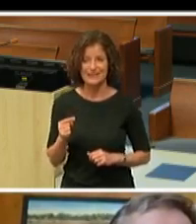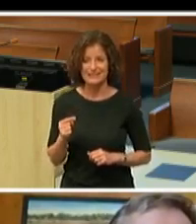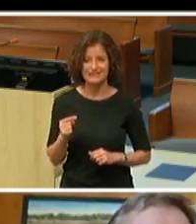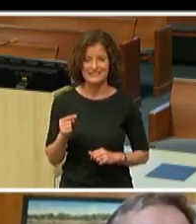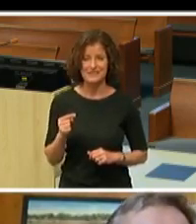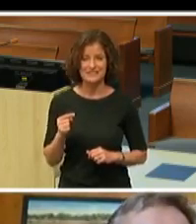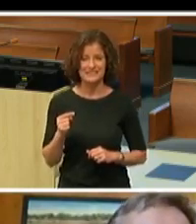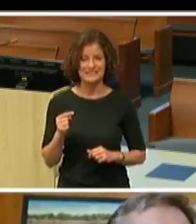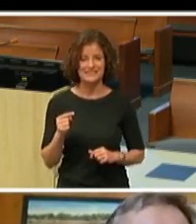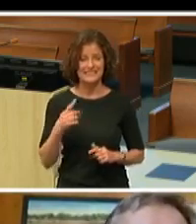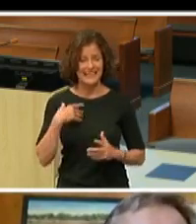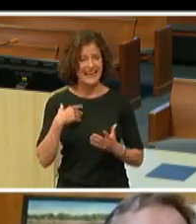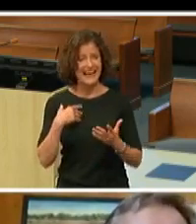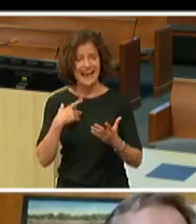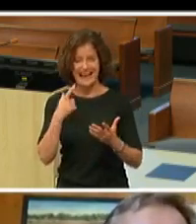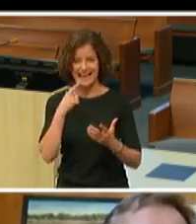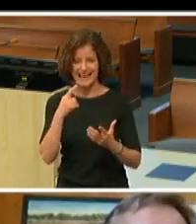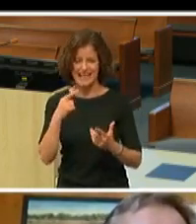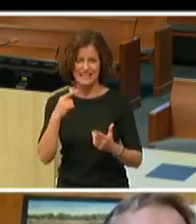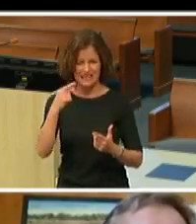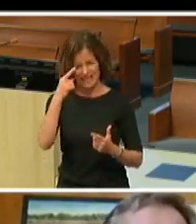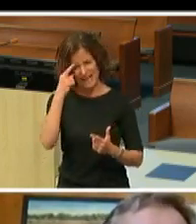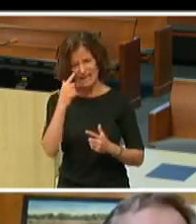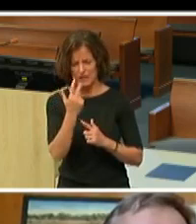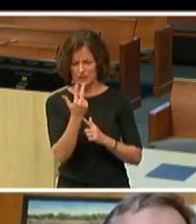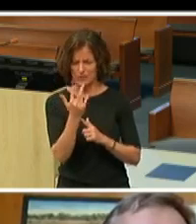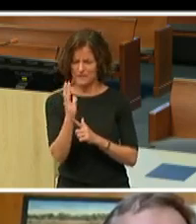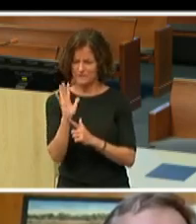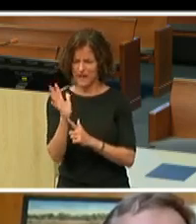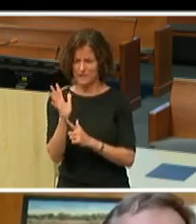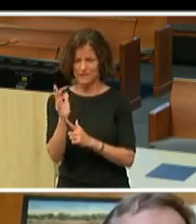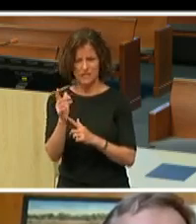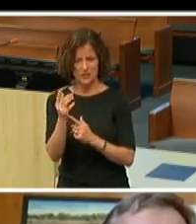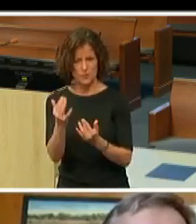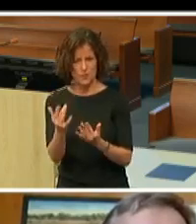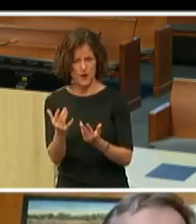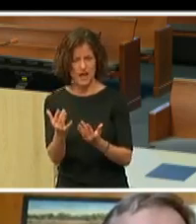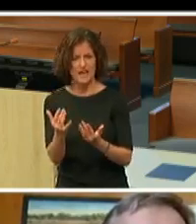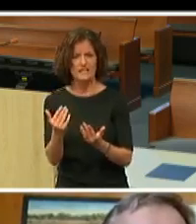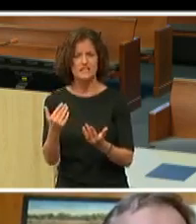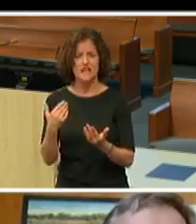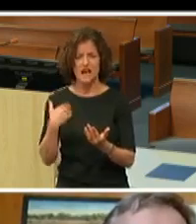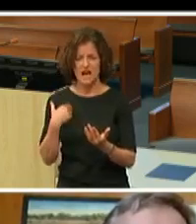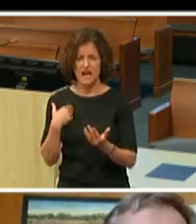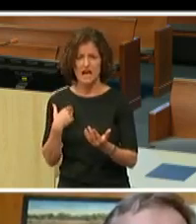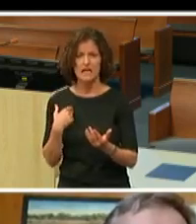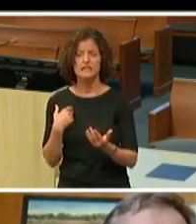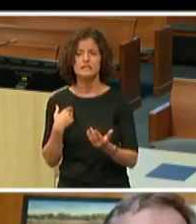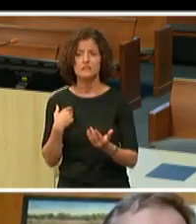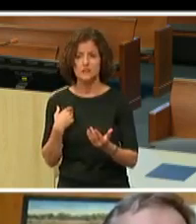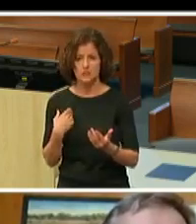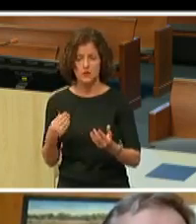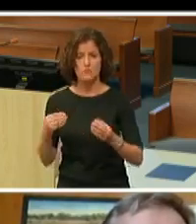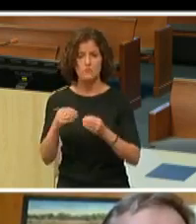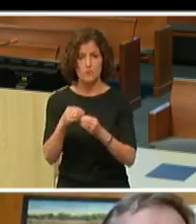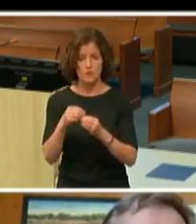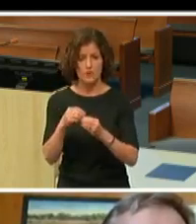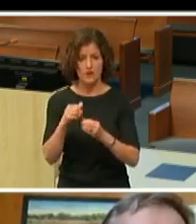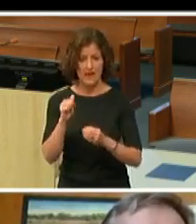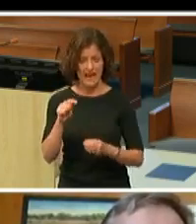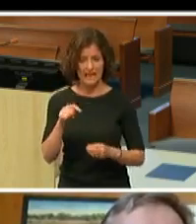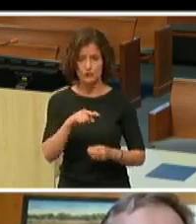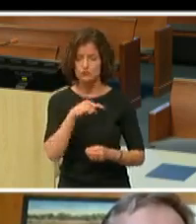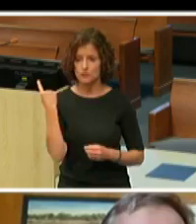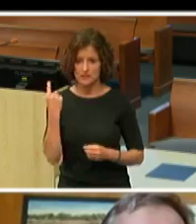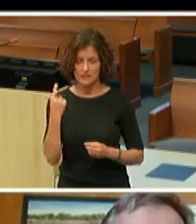I had even in the short 3 to 5 minute waits that I had far more at-risk exposure to people